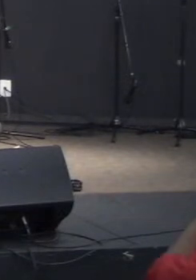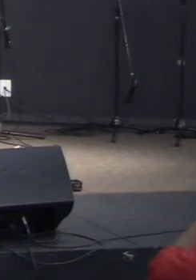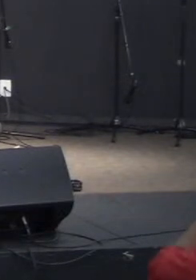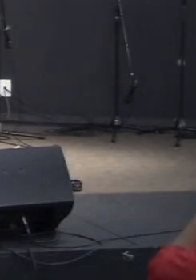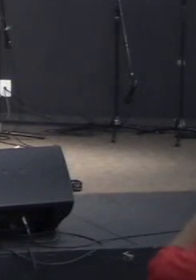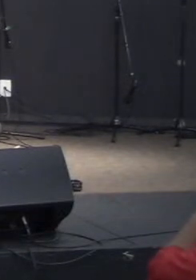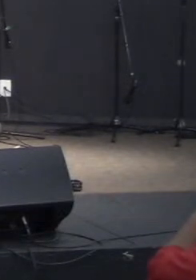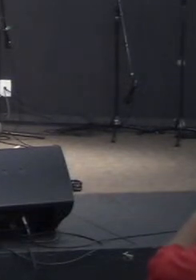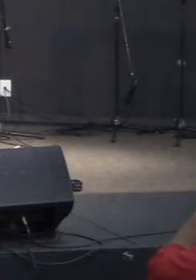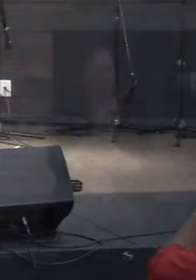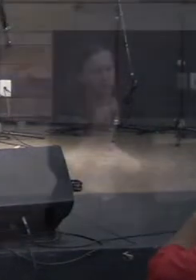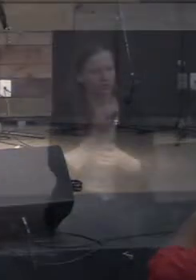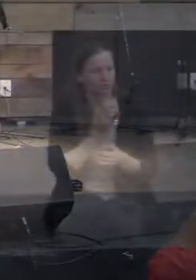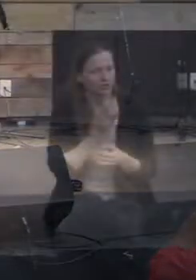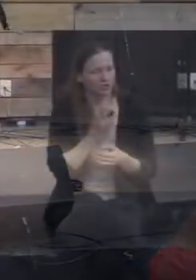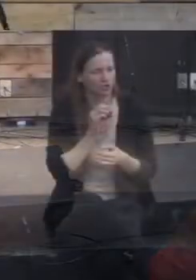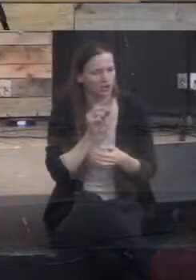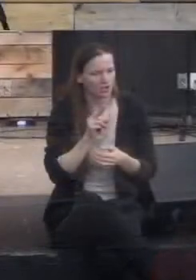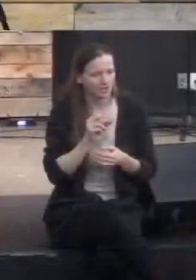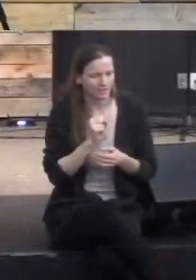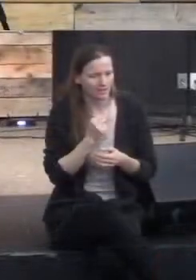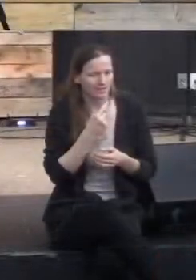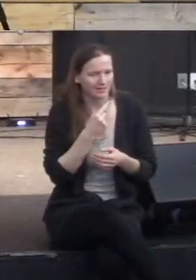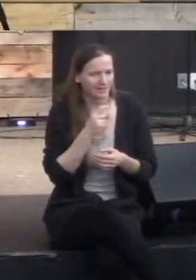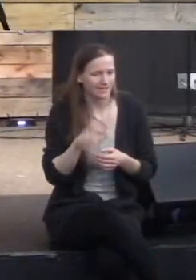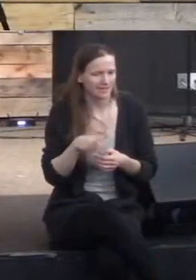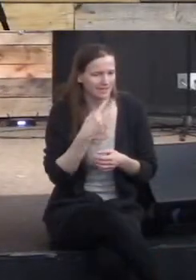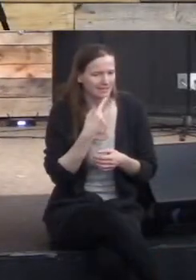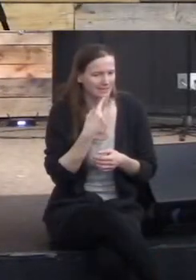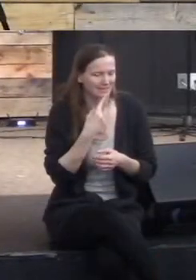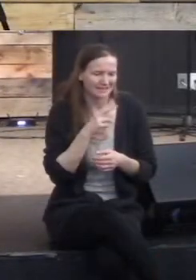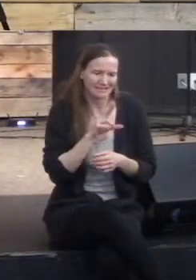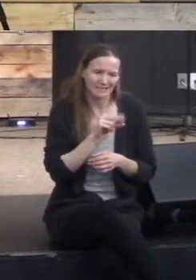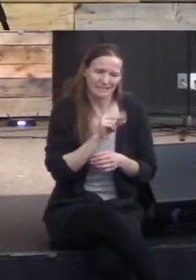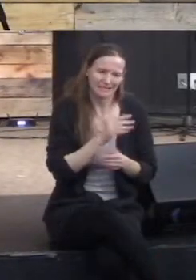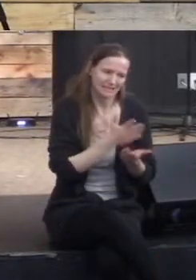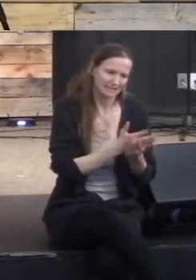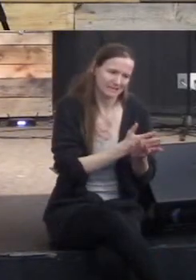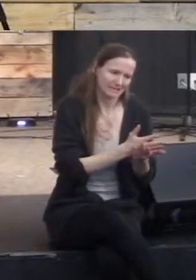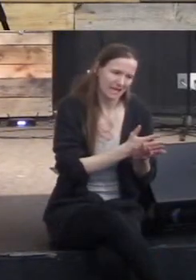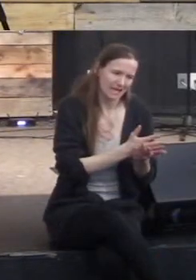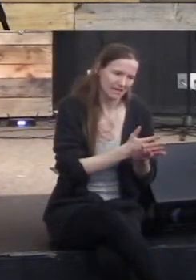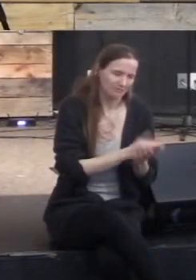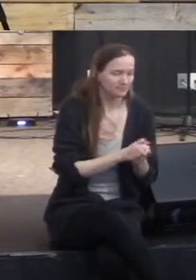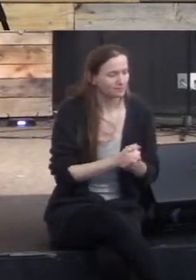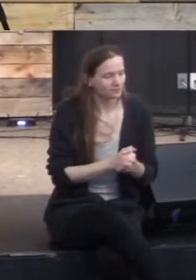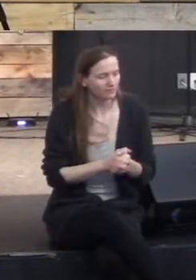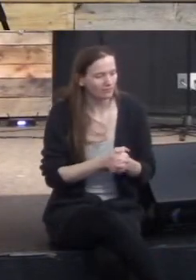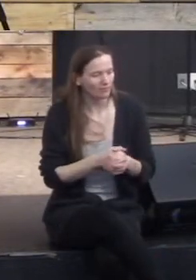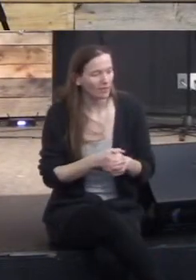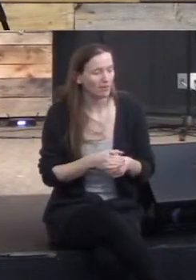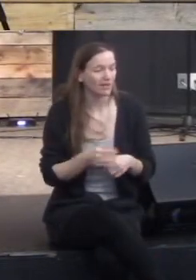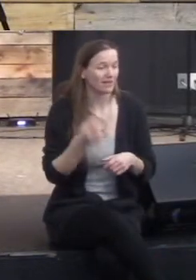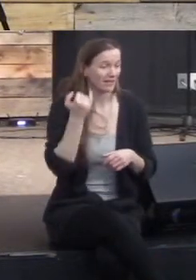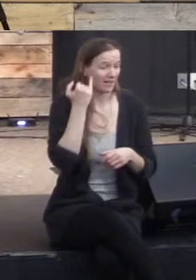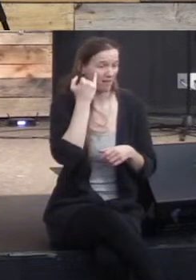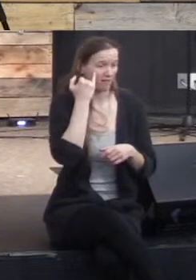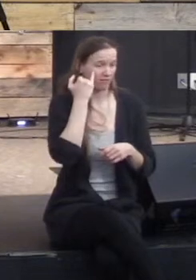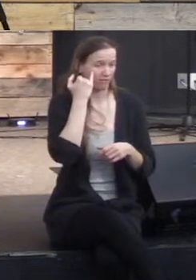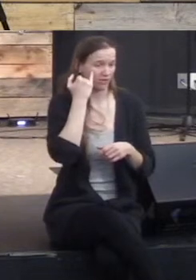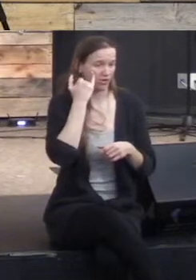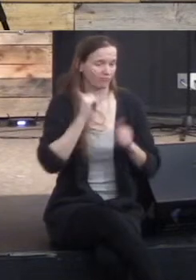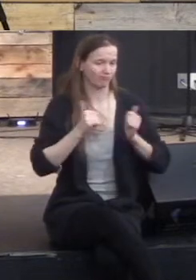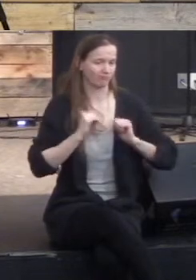But it's there. We don't want it to be, but if you pretend that it's not, you're lying.